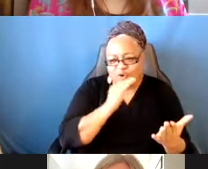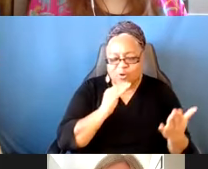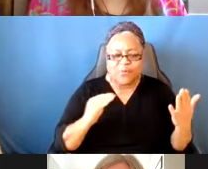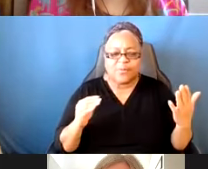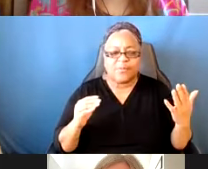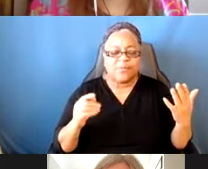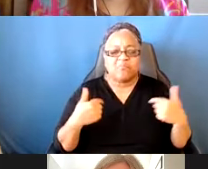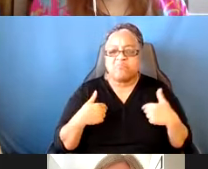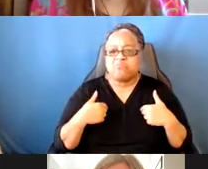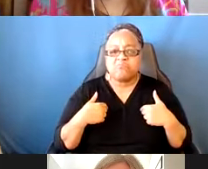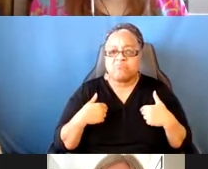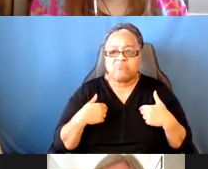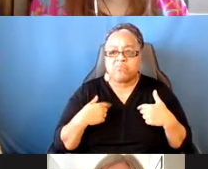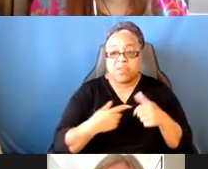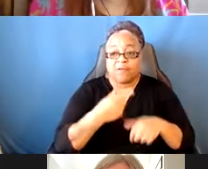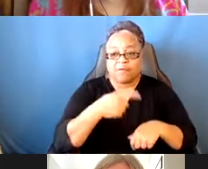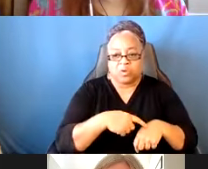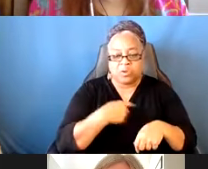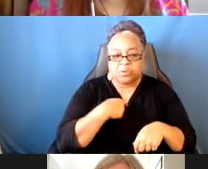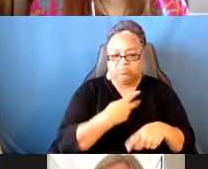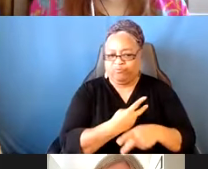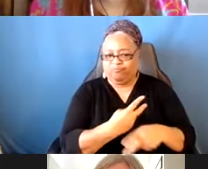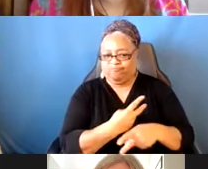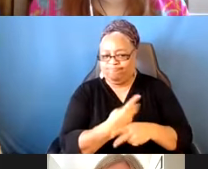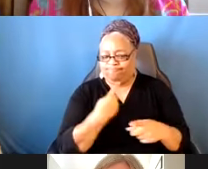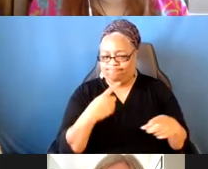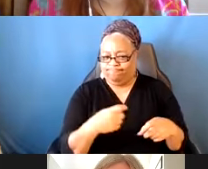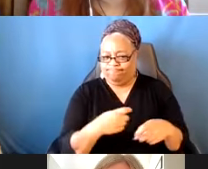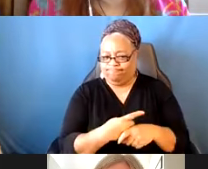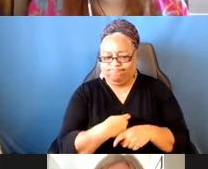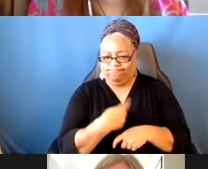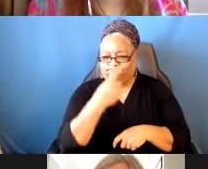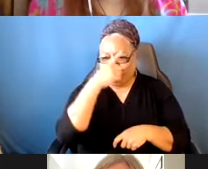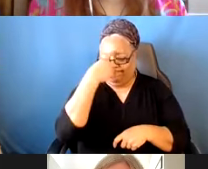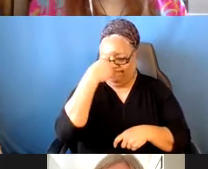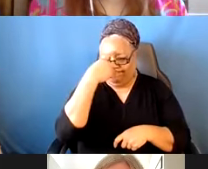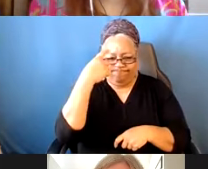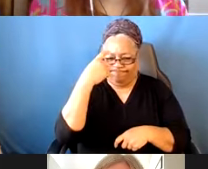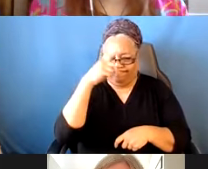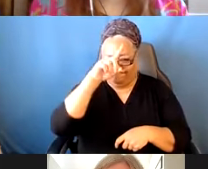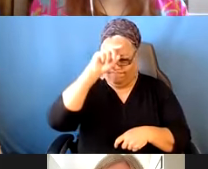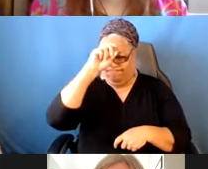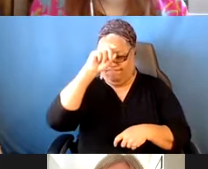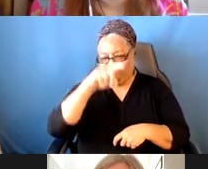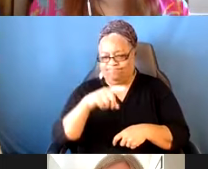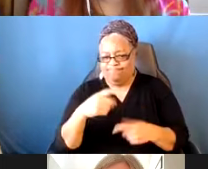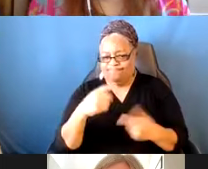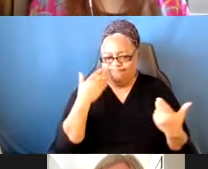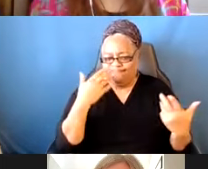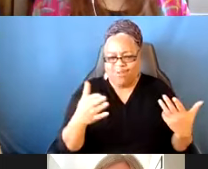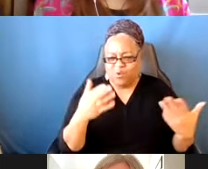I at first had a hard time figuring out, like, what do routes of safety mean? What are they